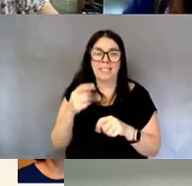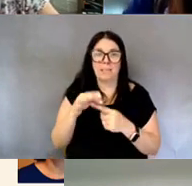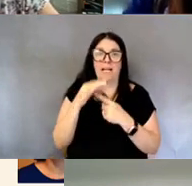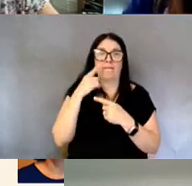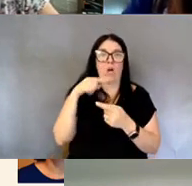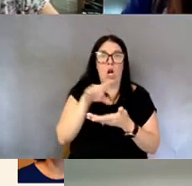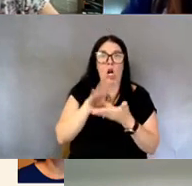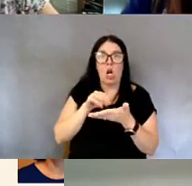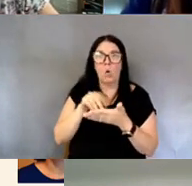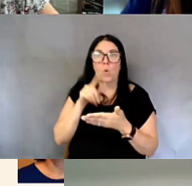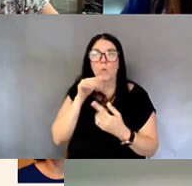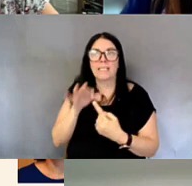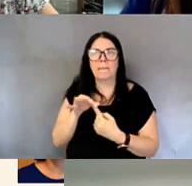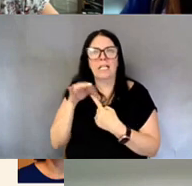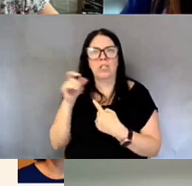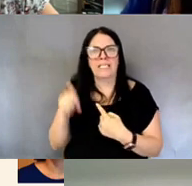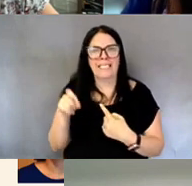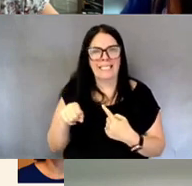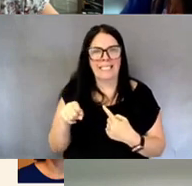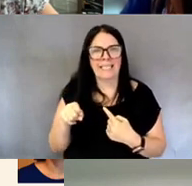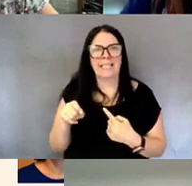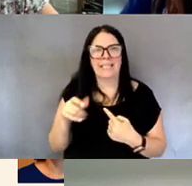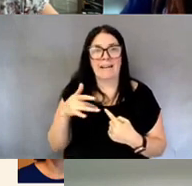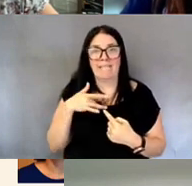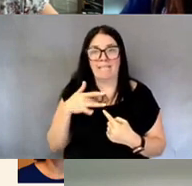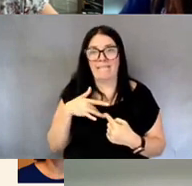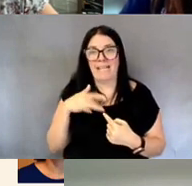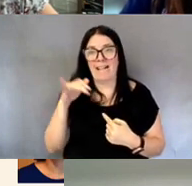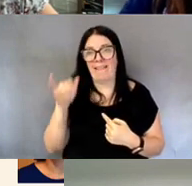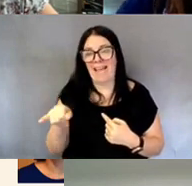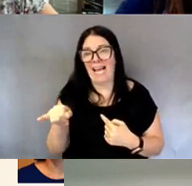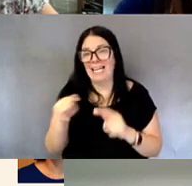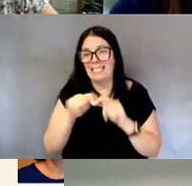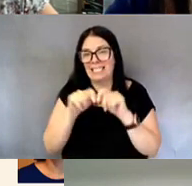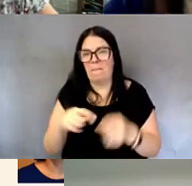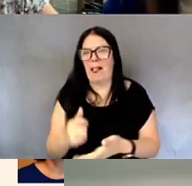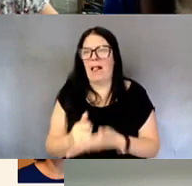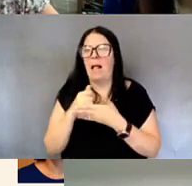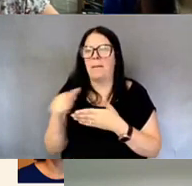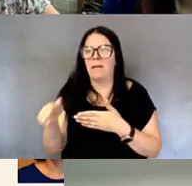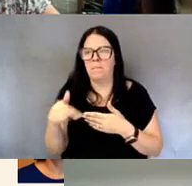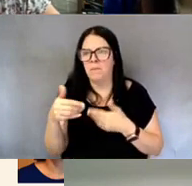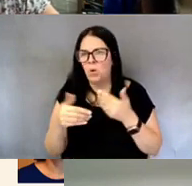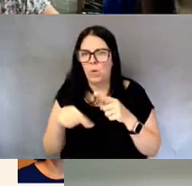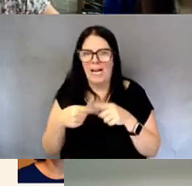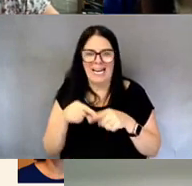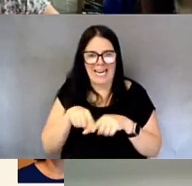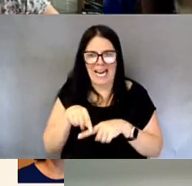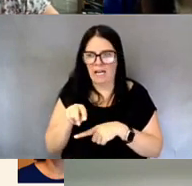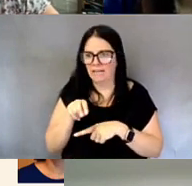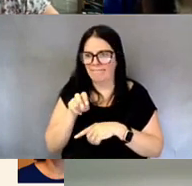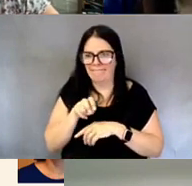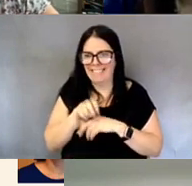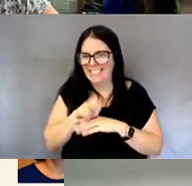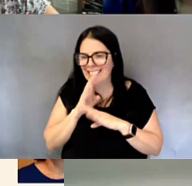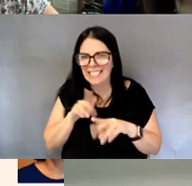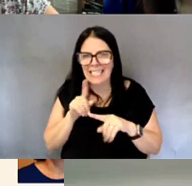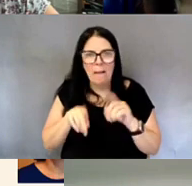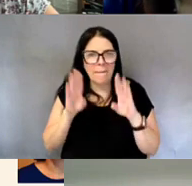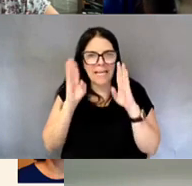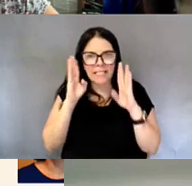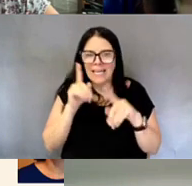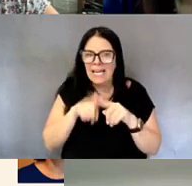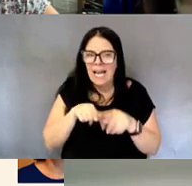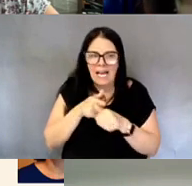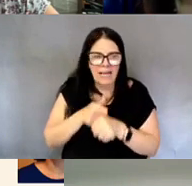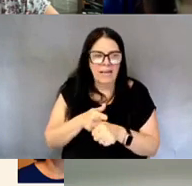is a special needs. He finds this template very useful to vent out when he cannot sit still or he cannot stay on the